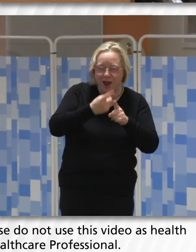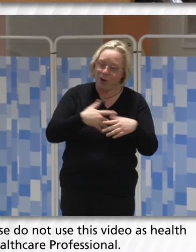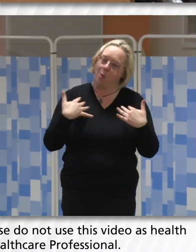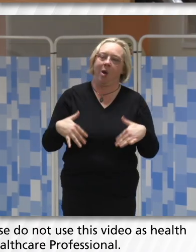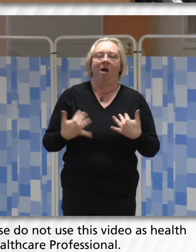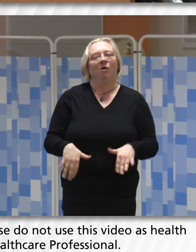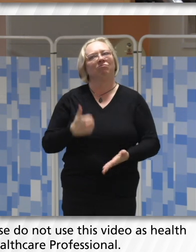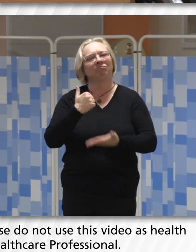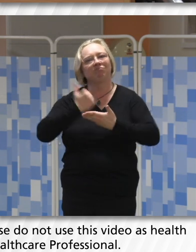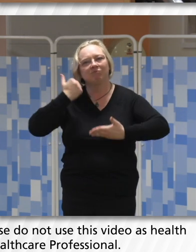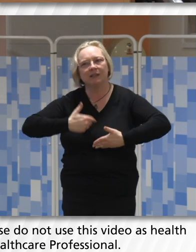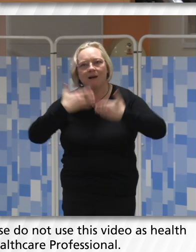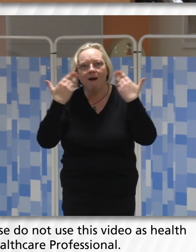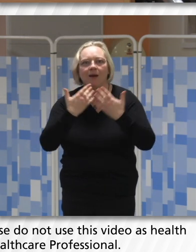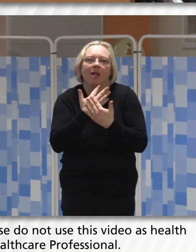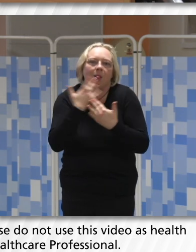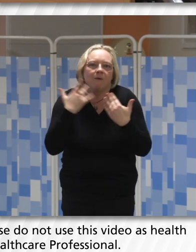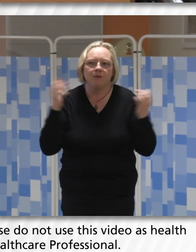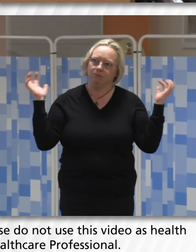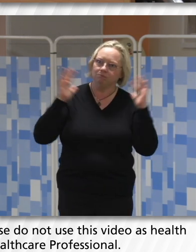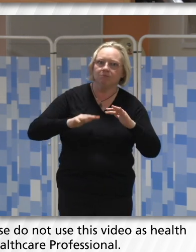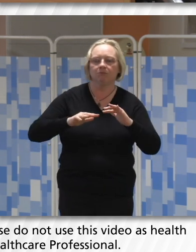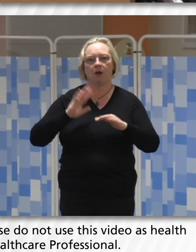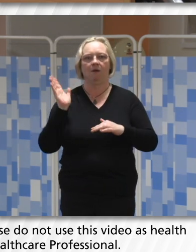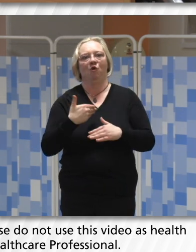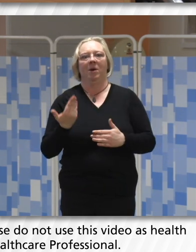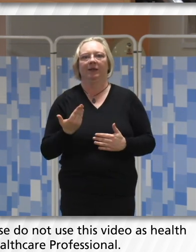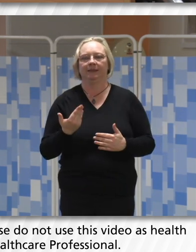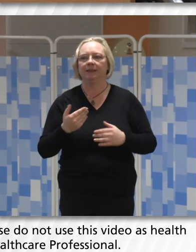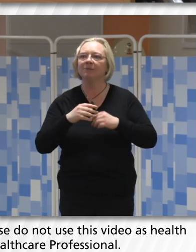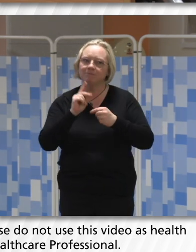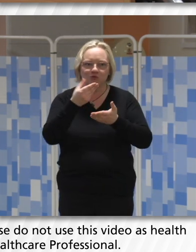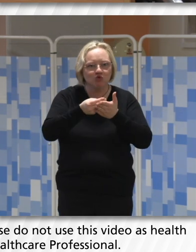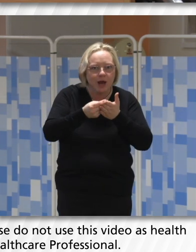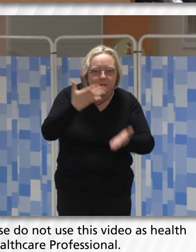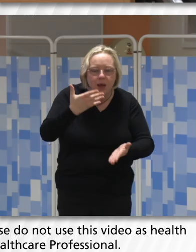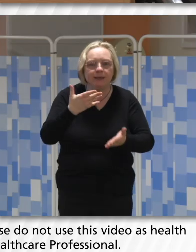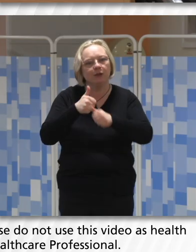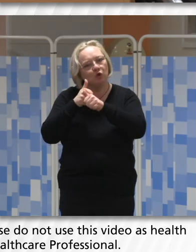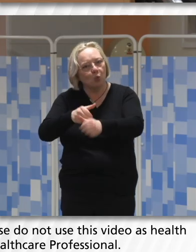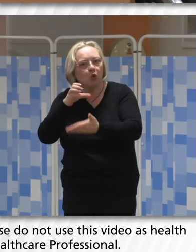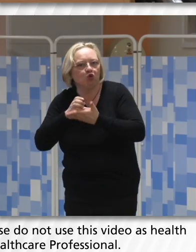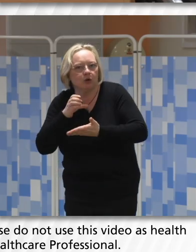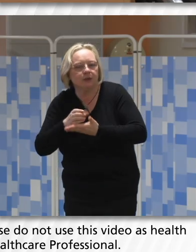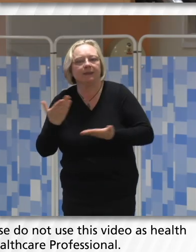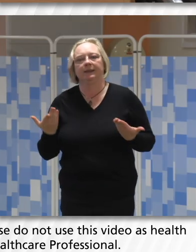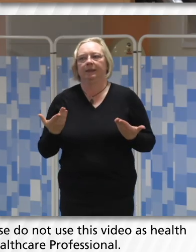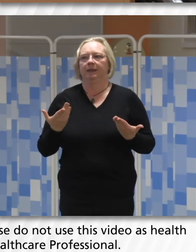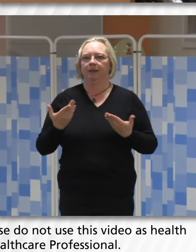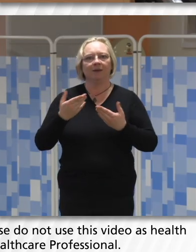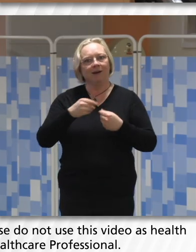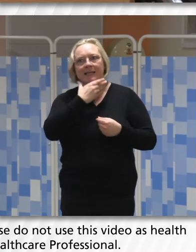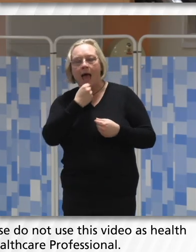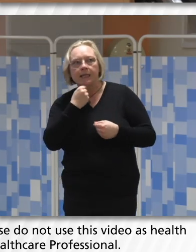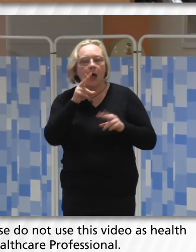was so lovely to bring so many people together and just see people enjoying raising money, supporting charities, and a sea of